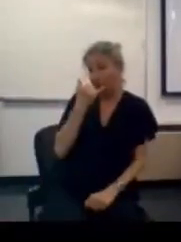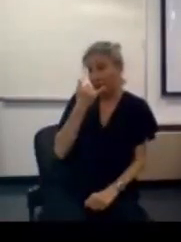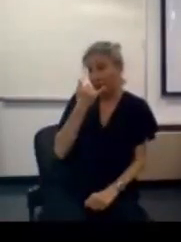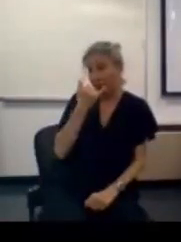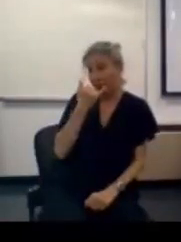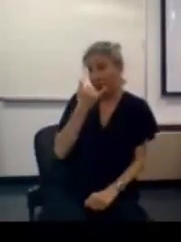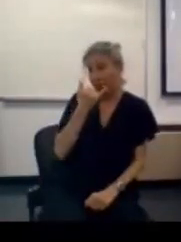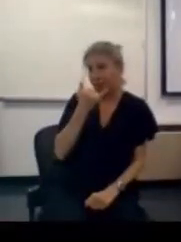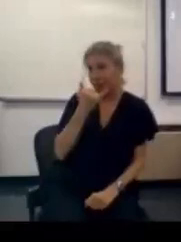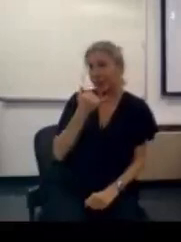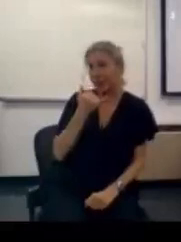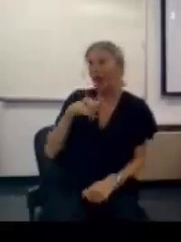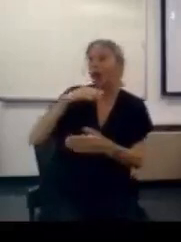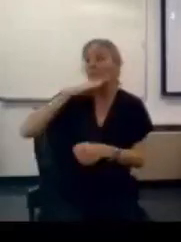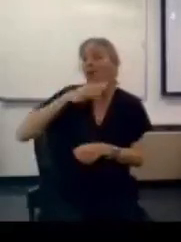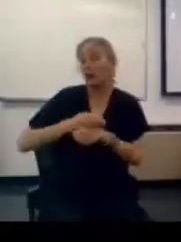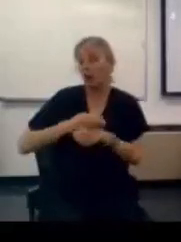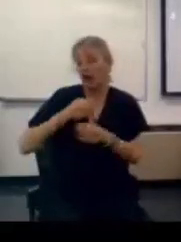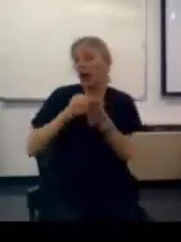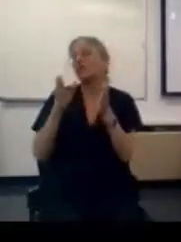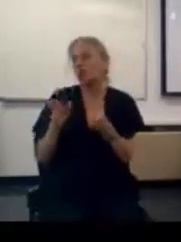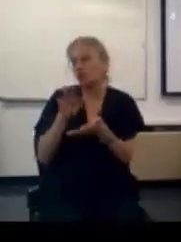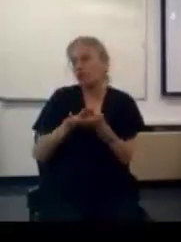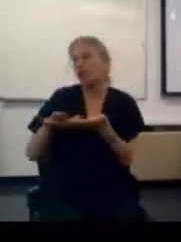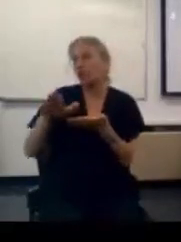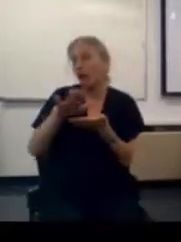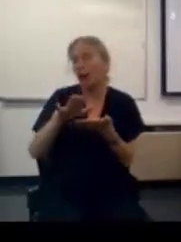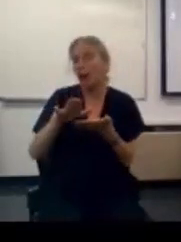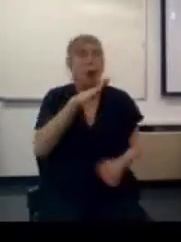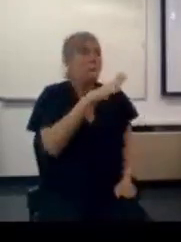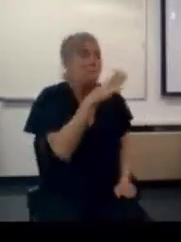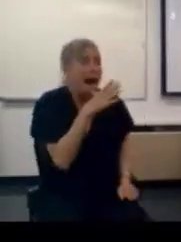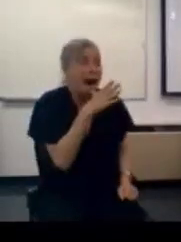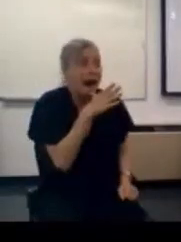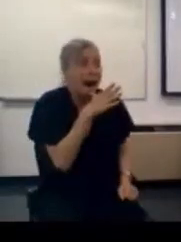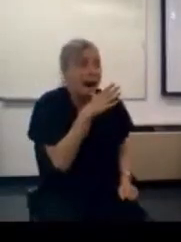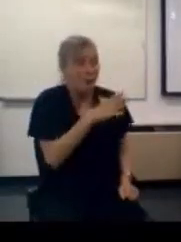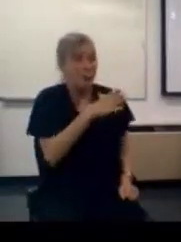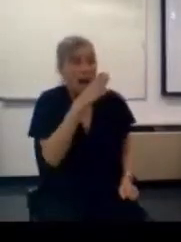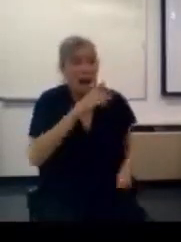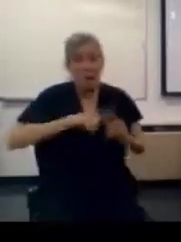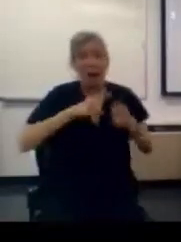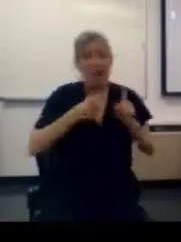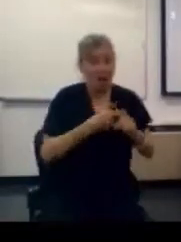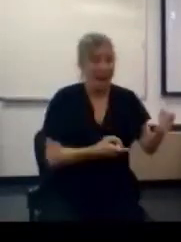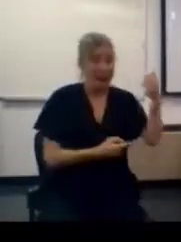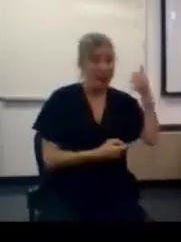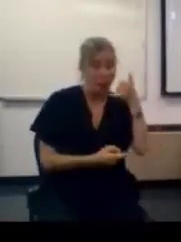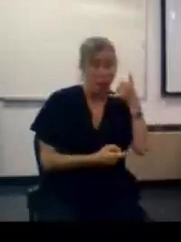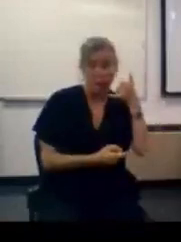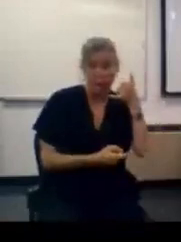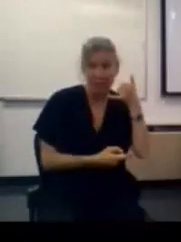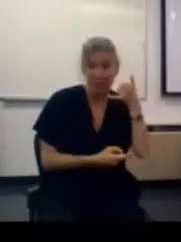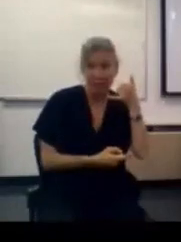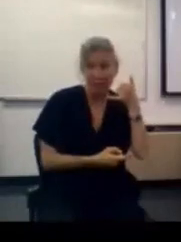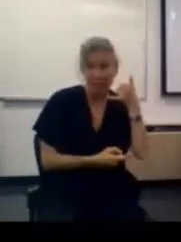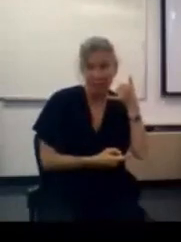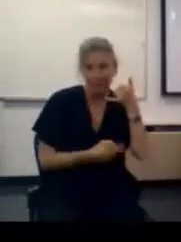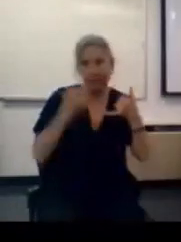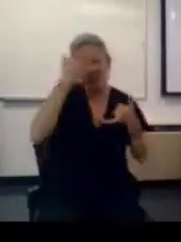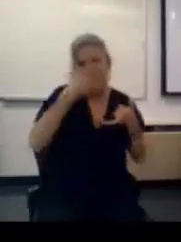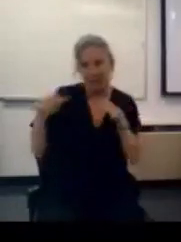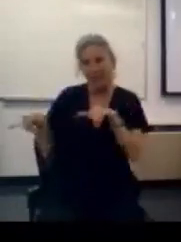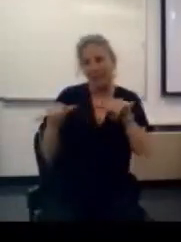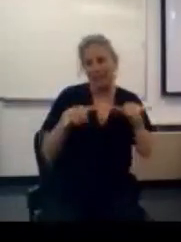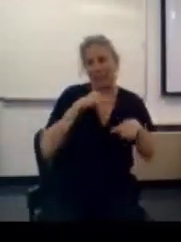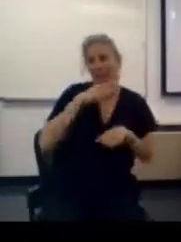My daughter calls me up, and I've told this story. My daughter calls me up. She's a student in Georgetown. And she's like, Mom, my friend just called